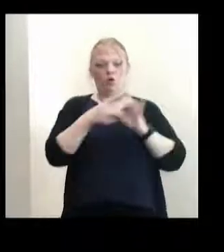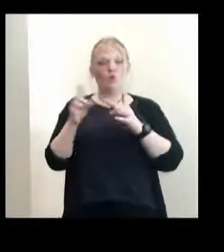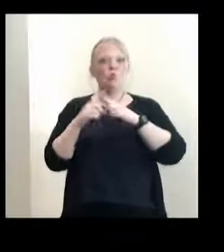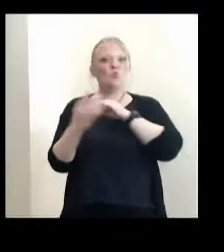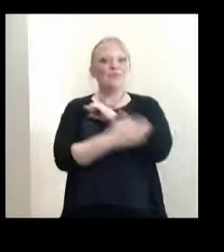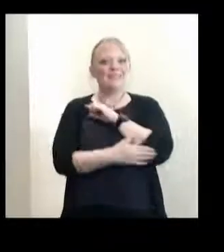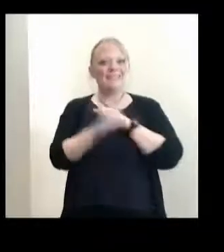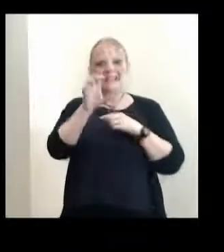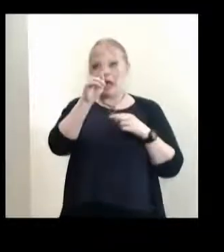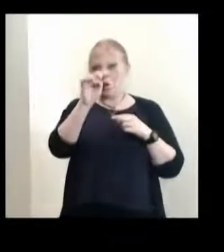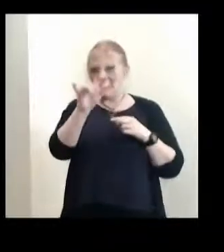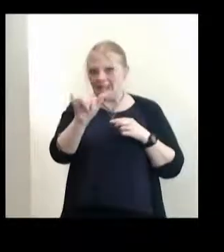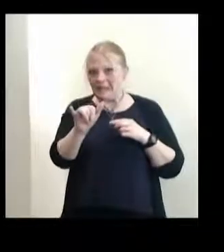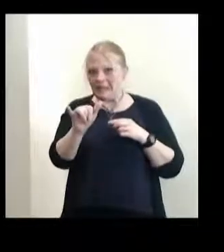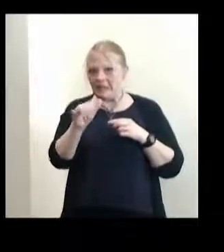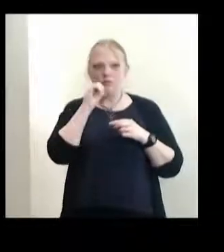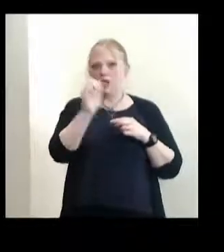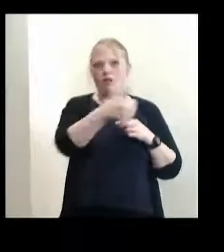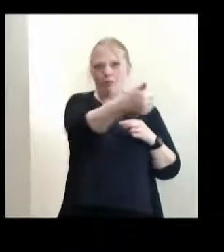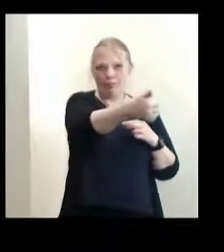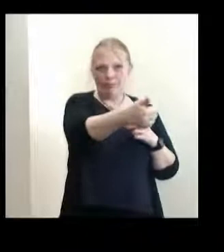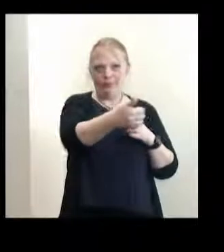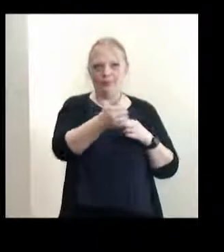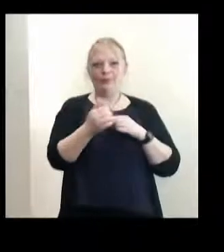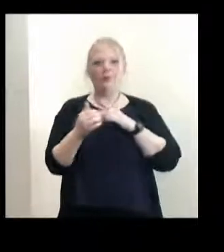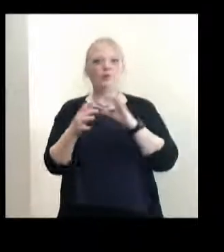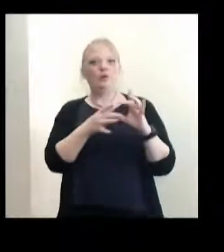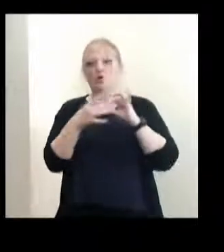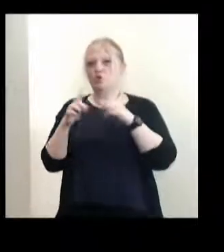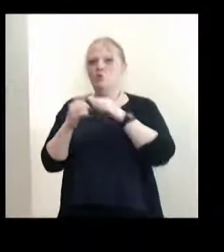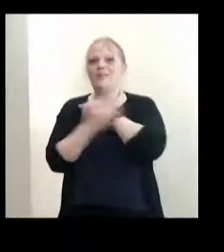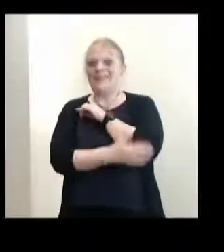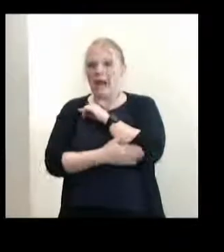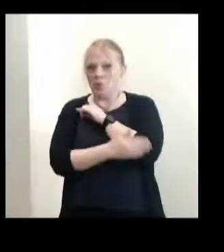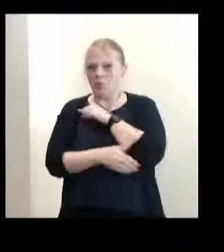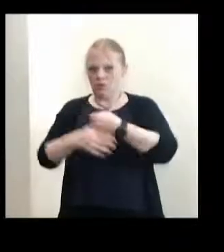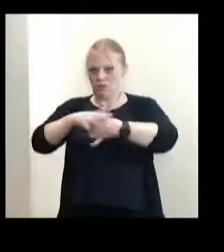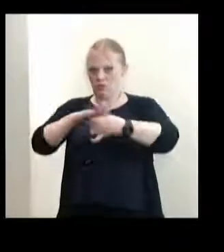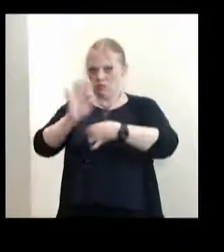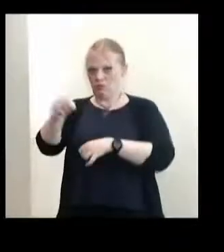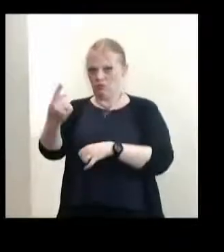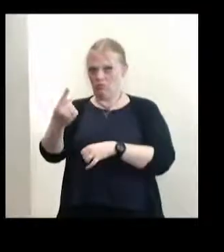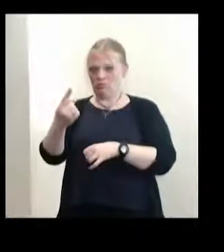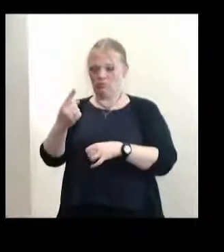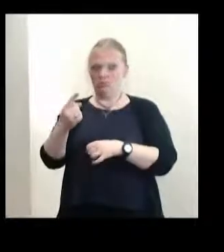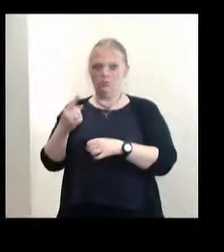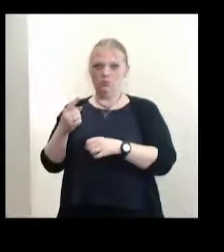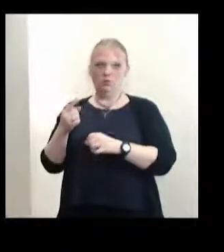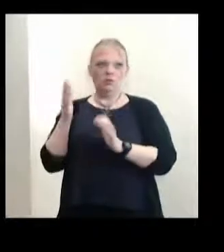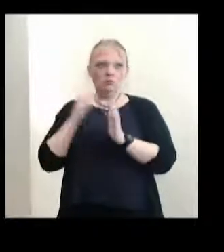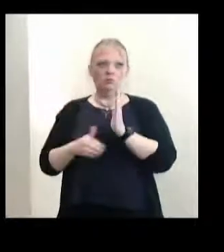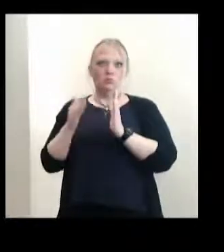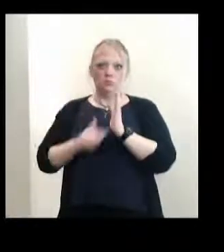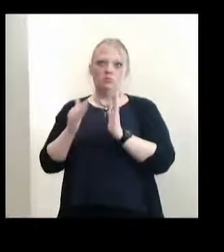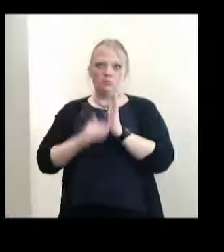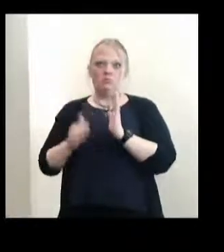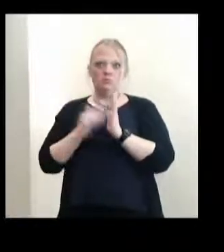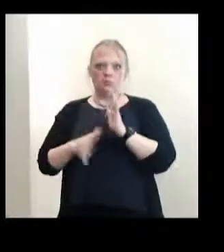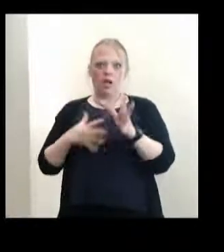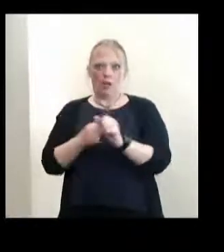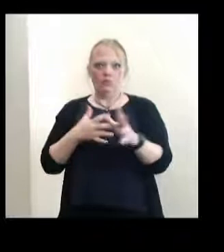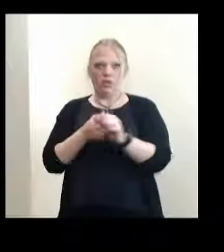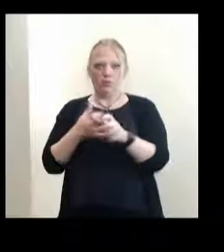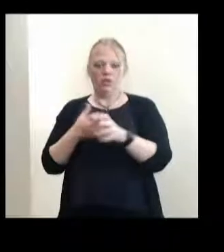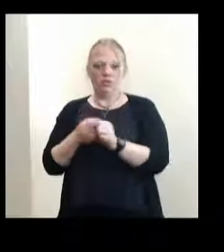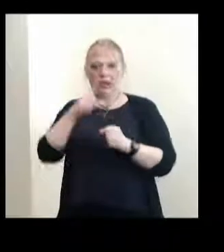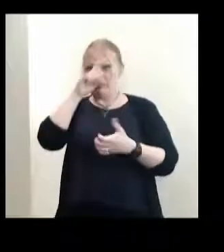It does not hook up to other sites, but it hooks up to the county sites, and that'll constantly be updated as we schedule more sites. And right now, I